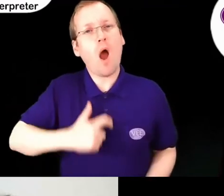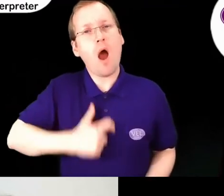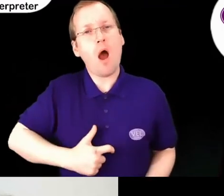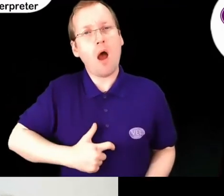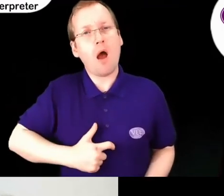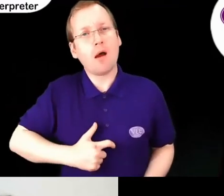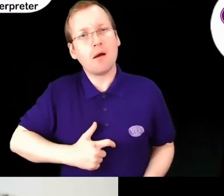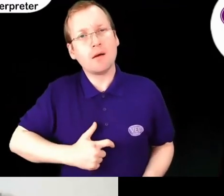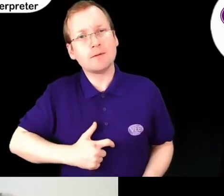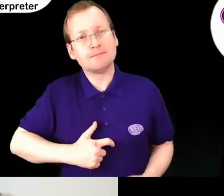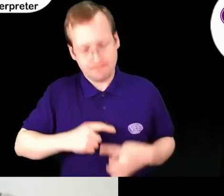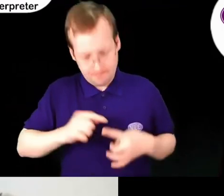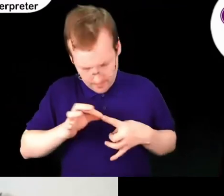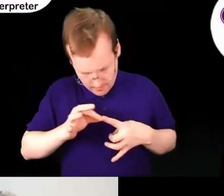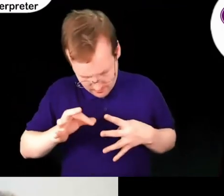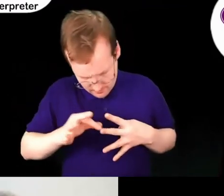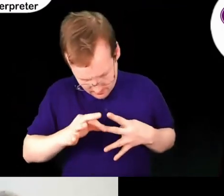feel